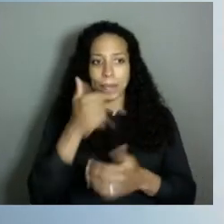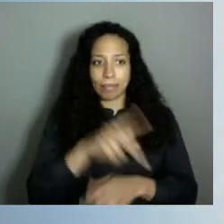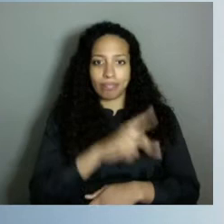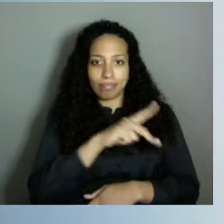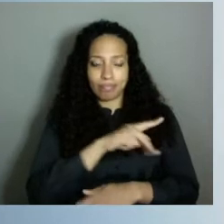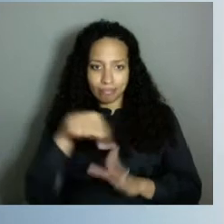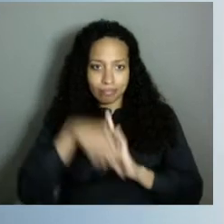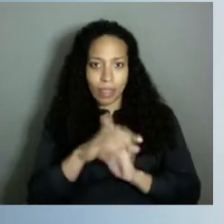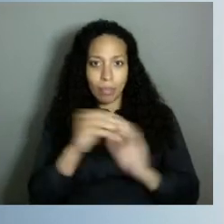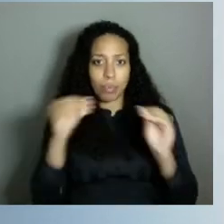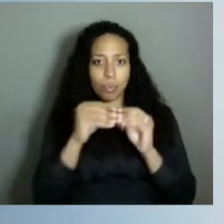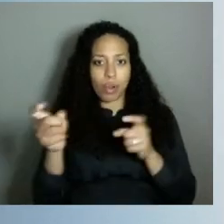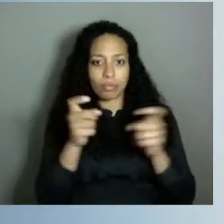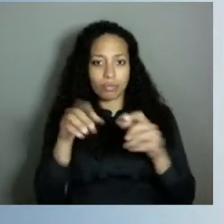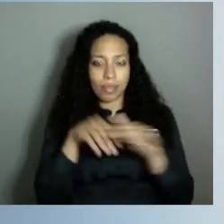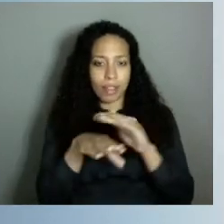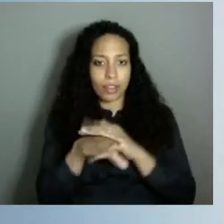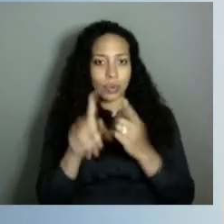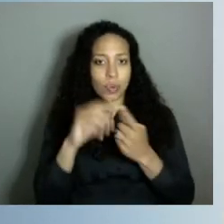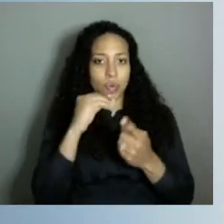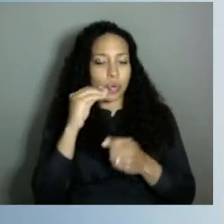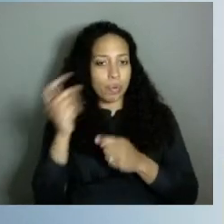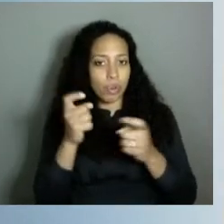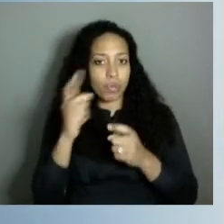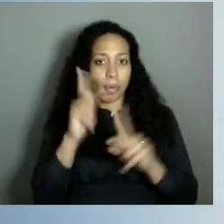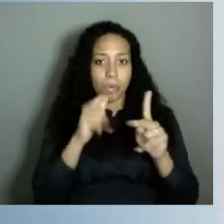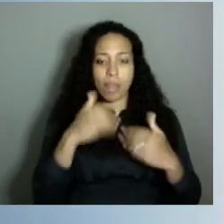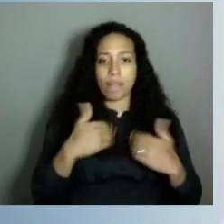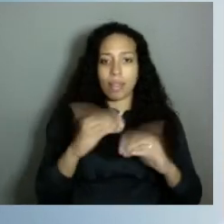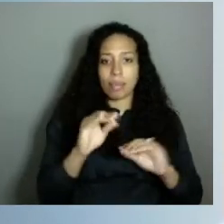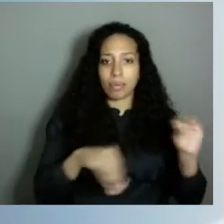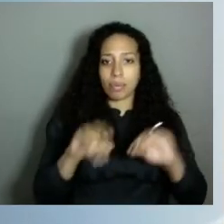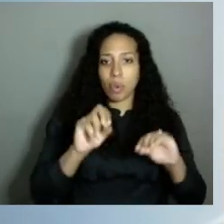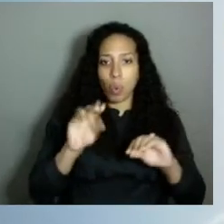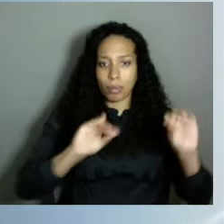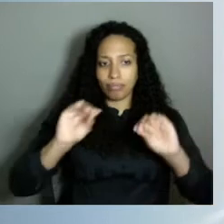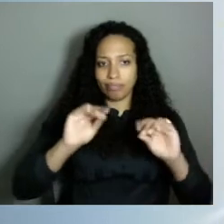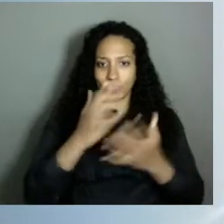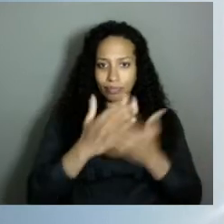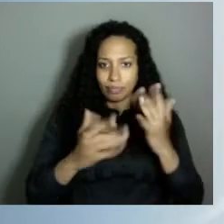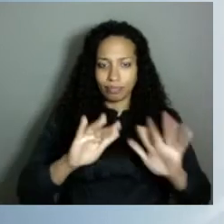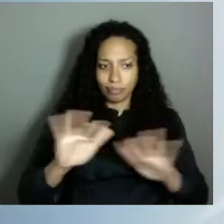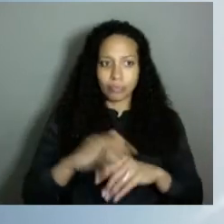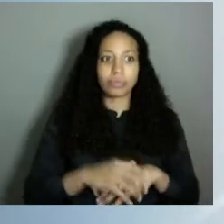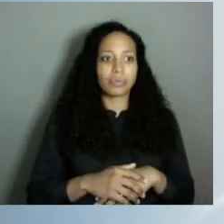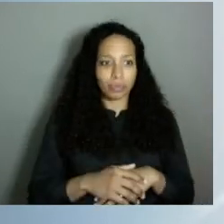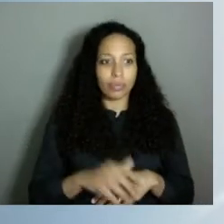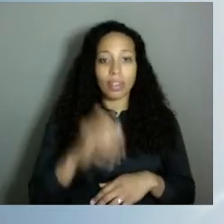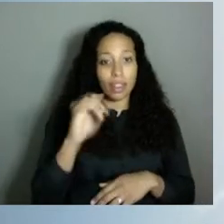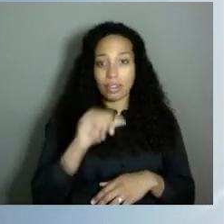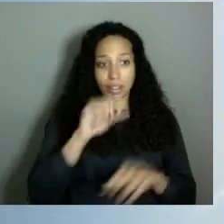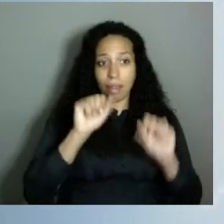control for those with limited mobility or dexterity. That idea may not have been possible if not for the diversity of its members who